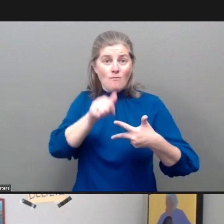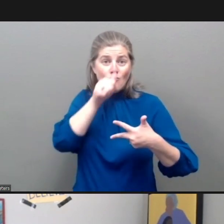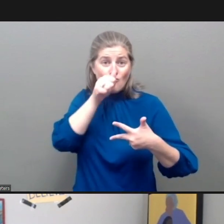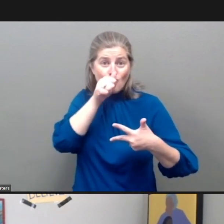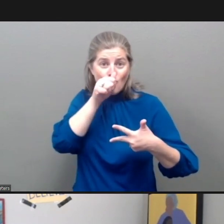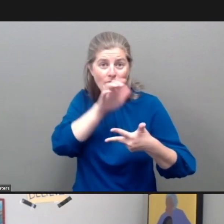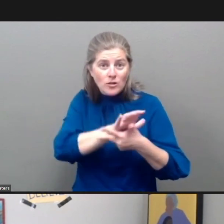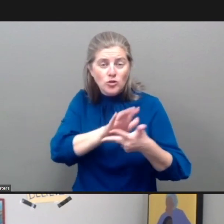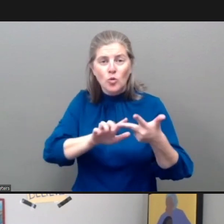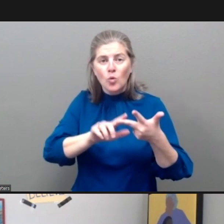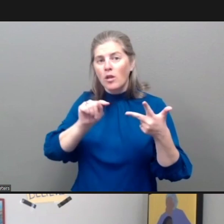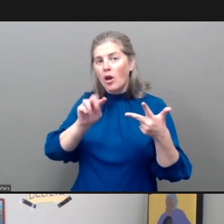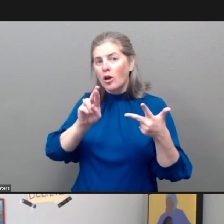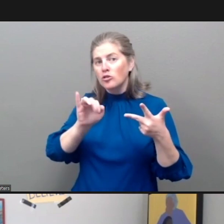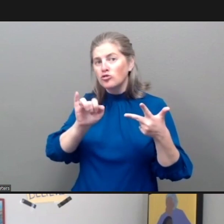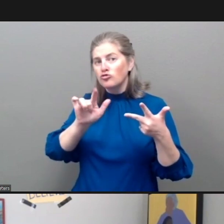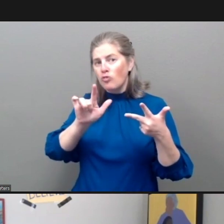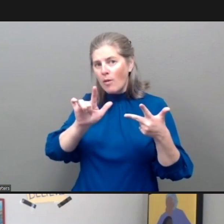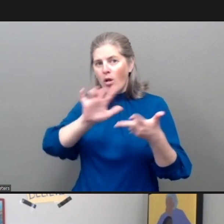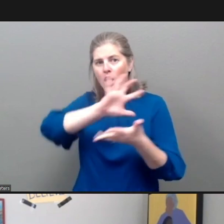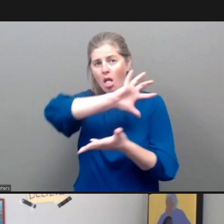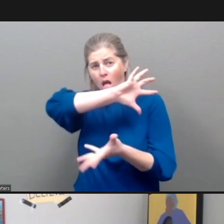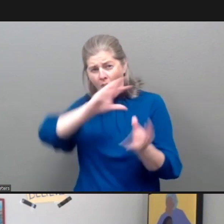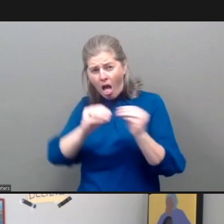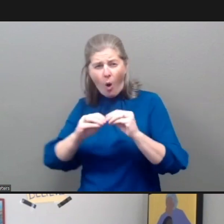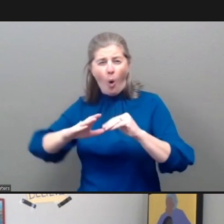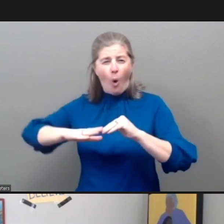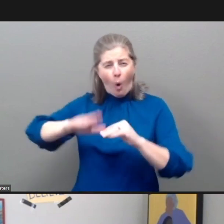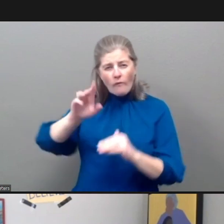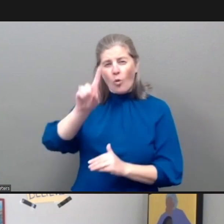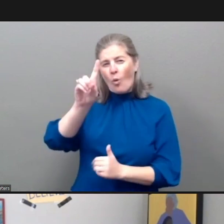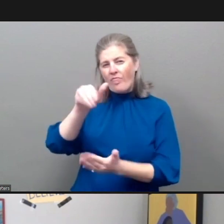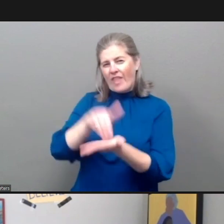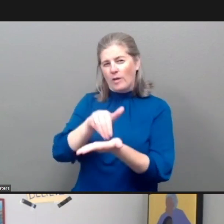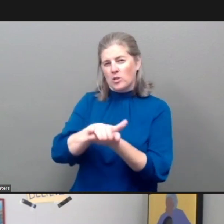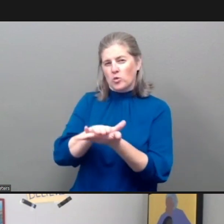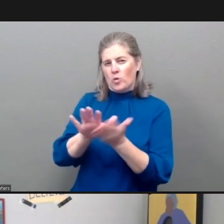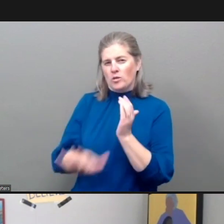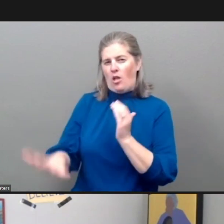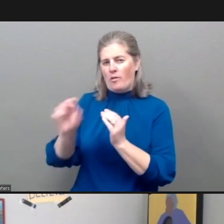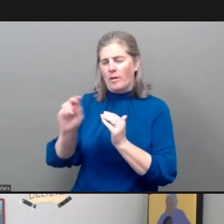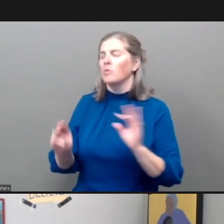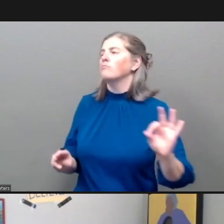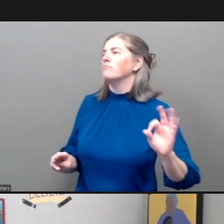tribal schools, we have over 1,000 schools in New Mexico. Okay.